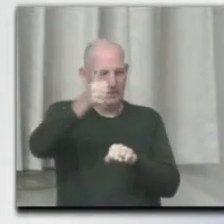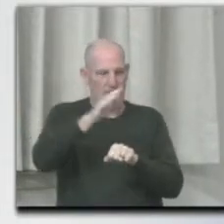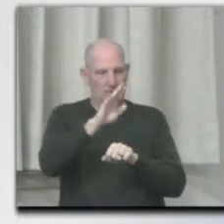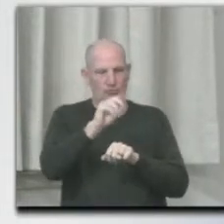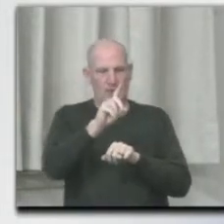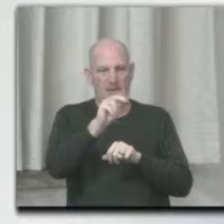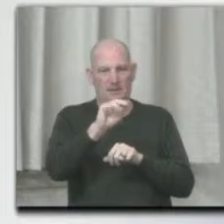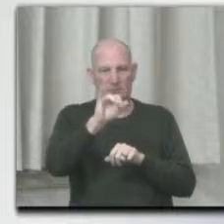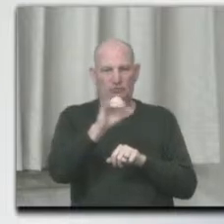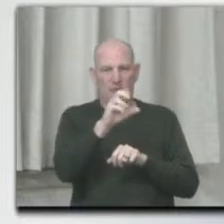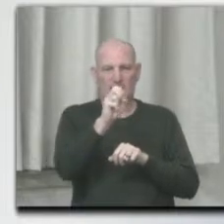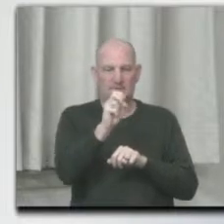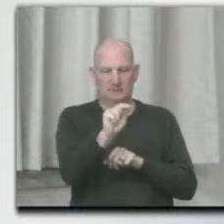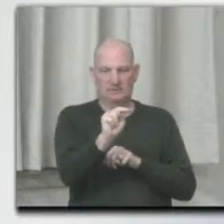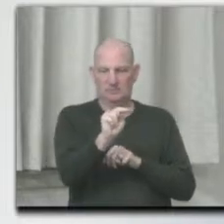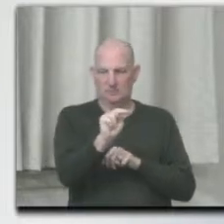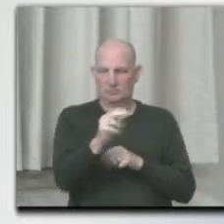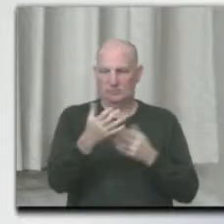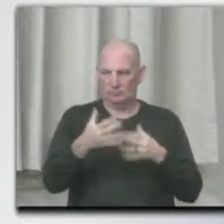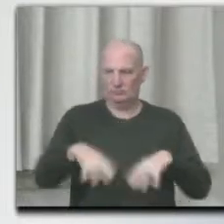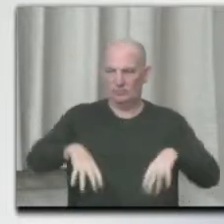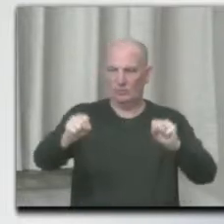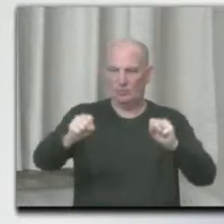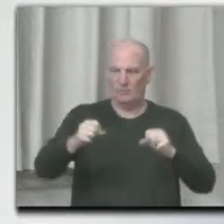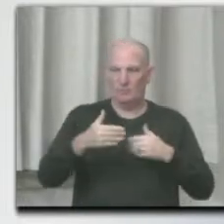to preside over the remainder of the meeting.